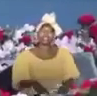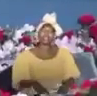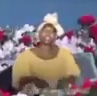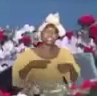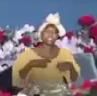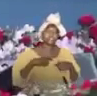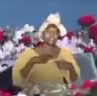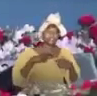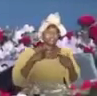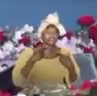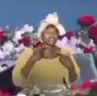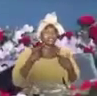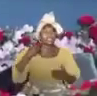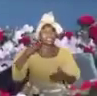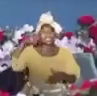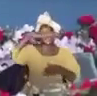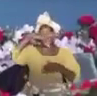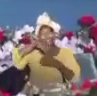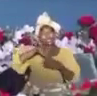living